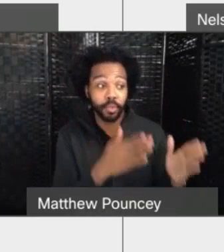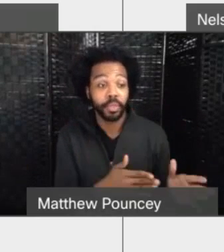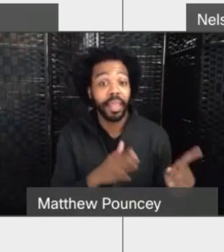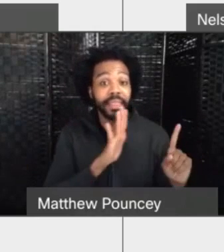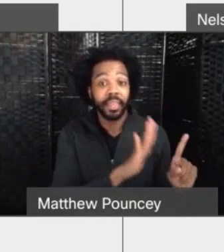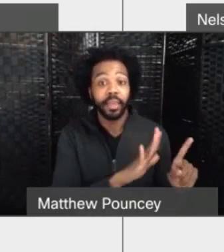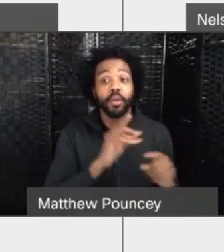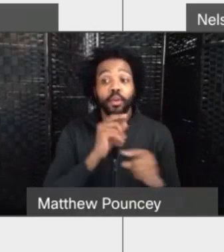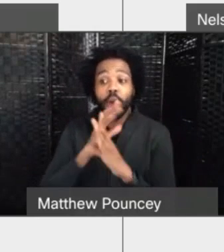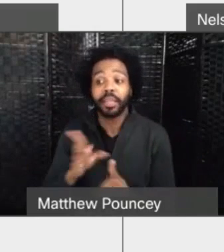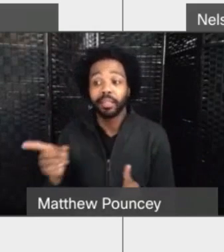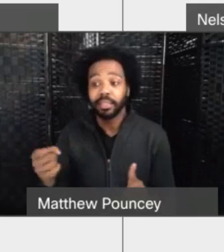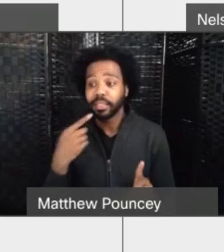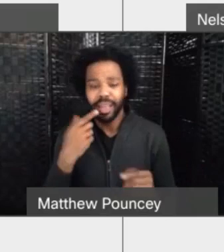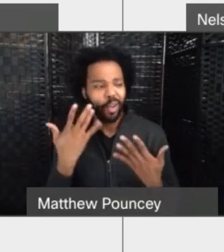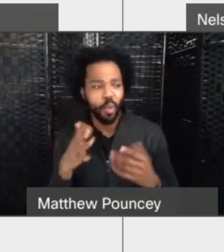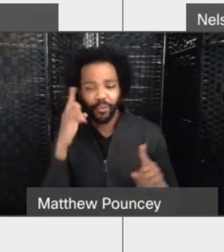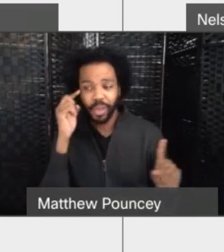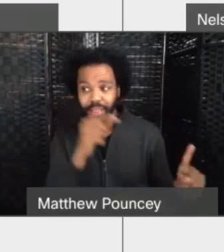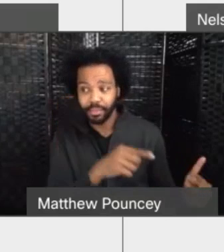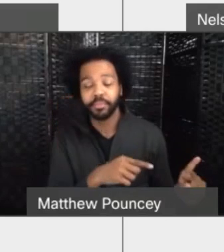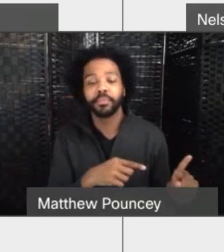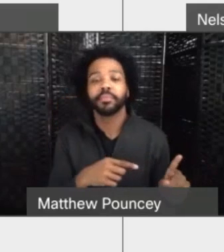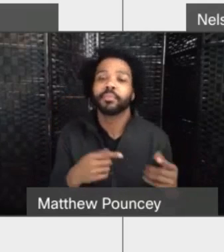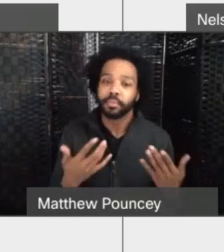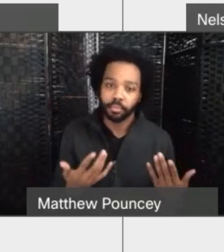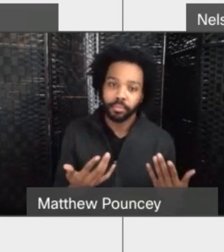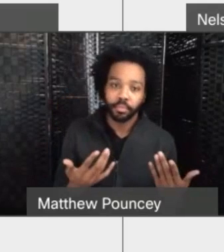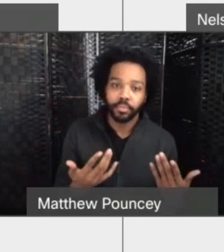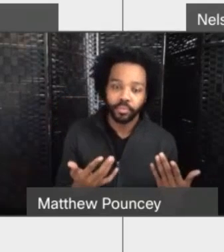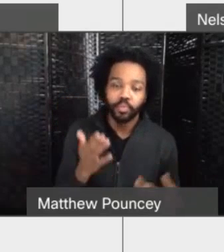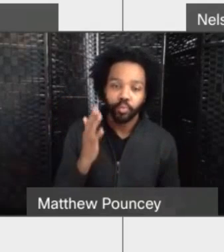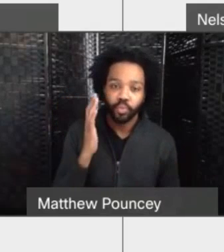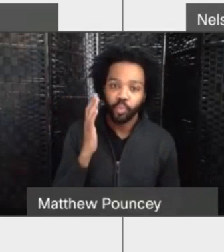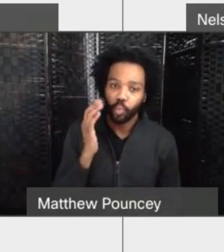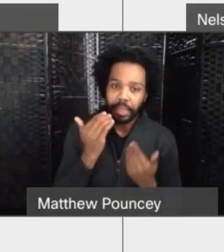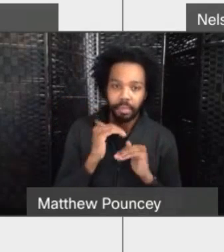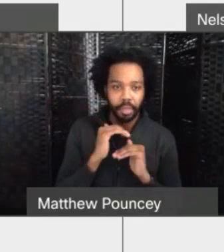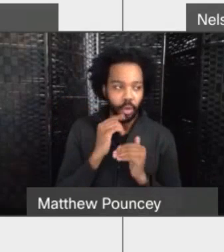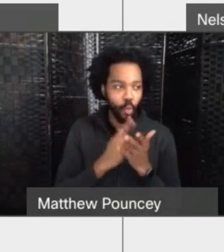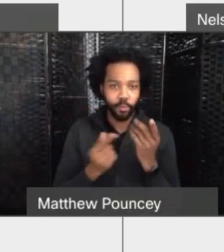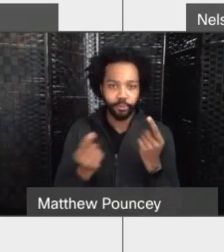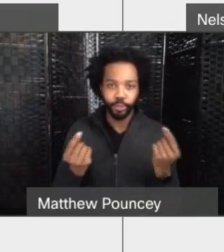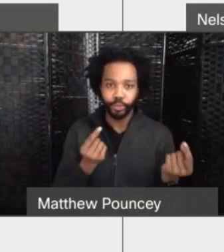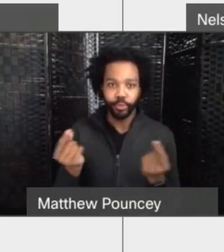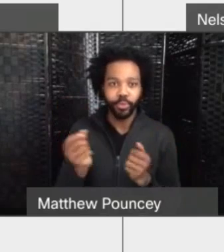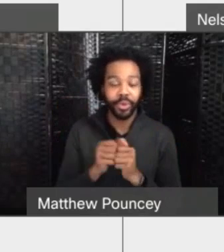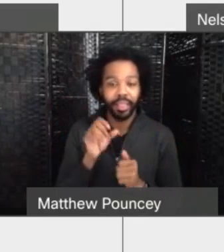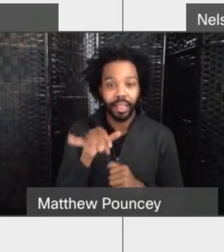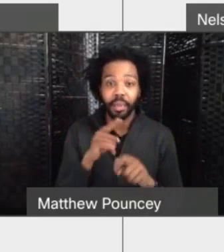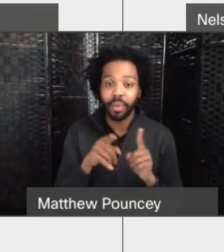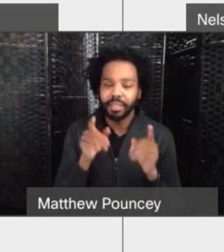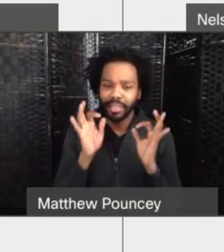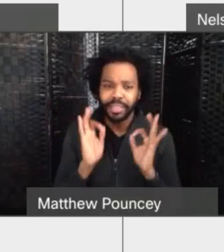as something they don't want to take or participate in, we're limited in what we can do, but we certainly do have